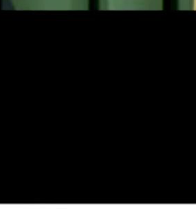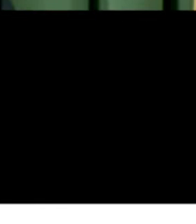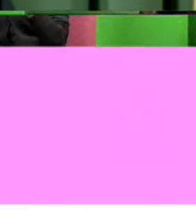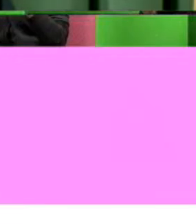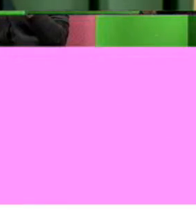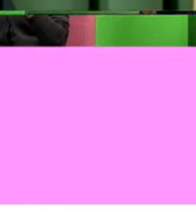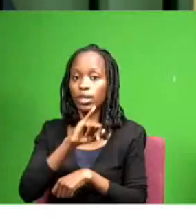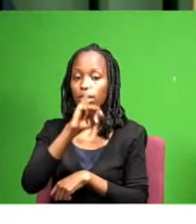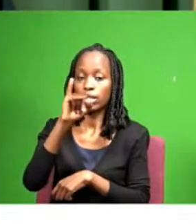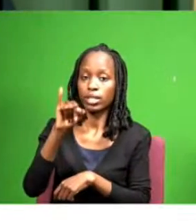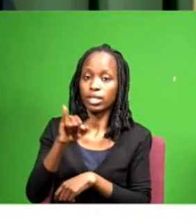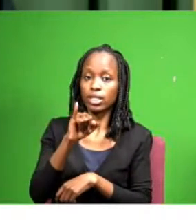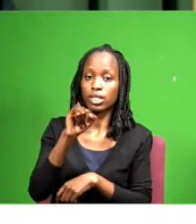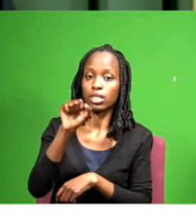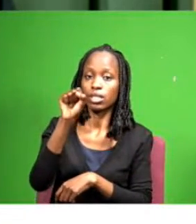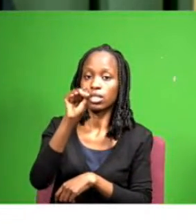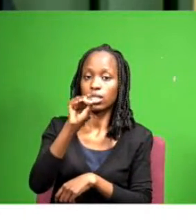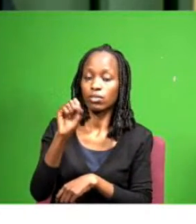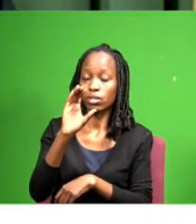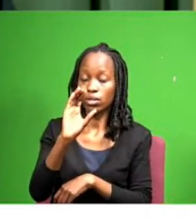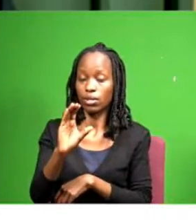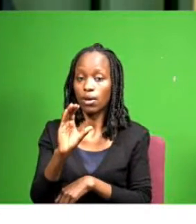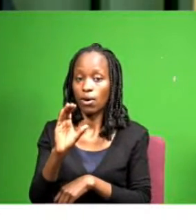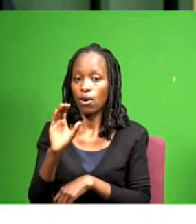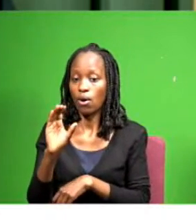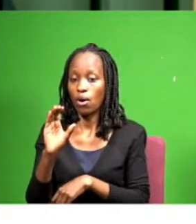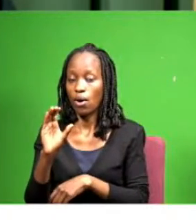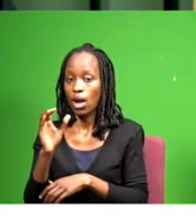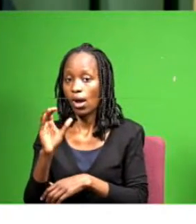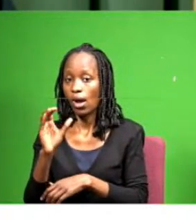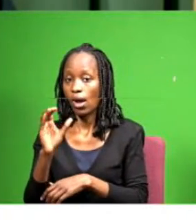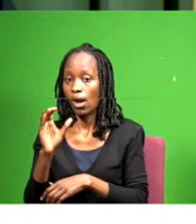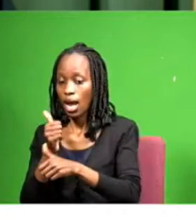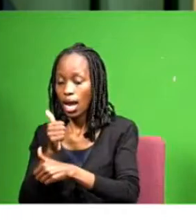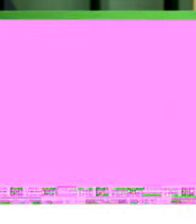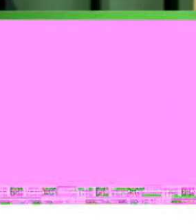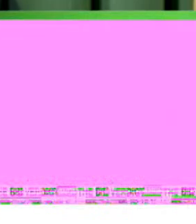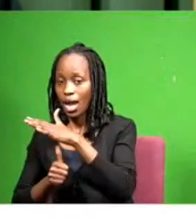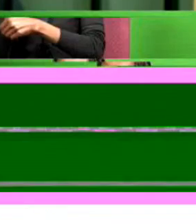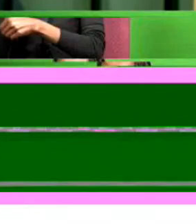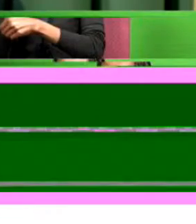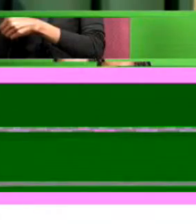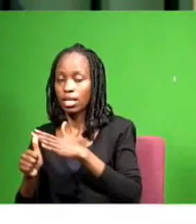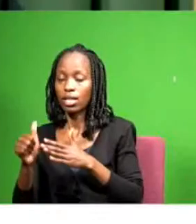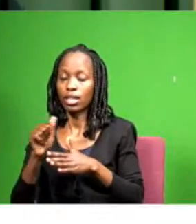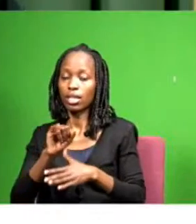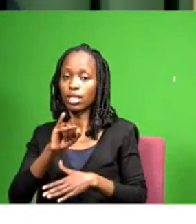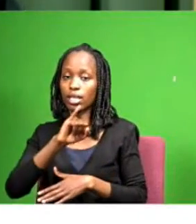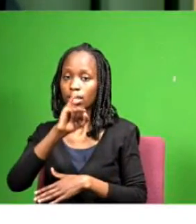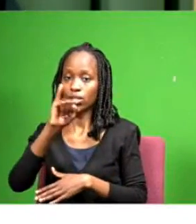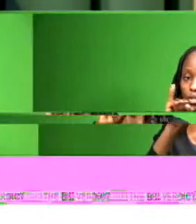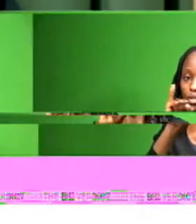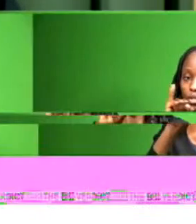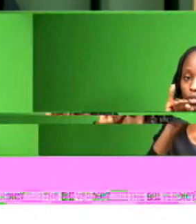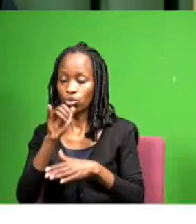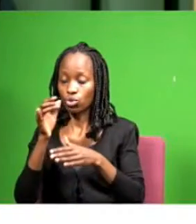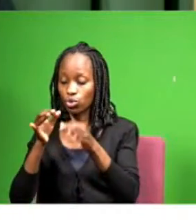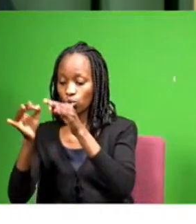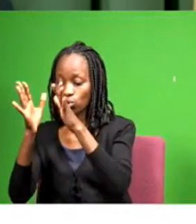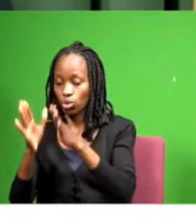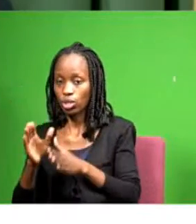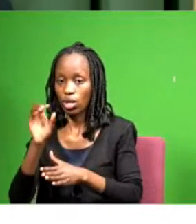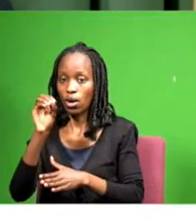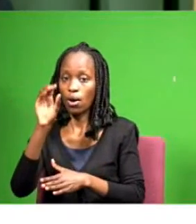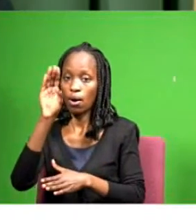Commission, acting on the motion by the Judiciary Ombudsman." End of quote. In passing